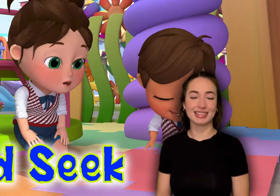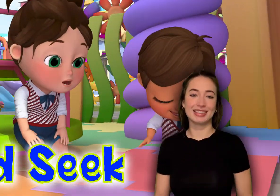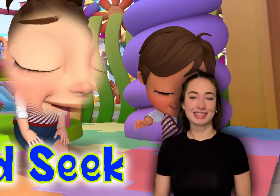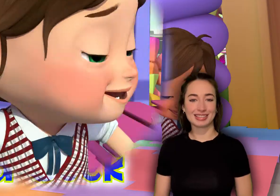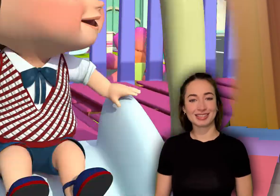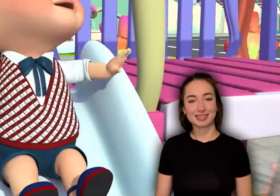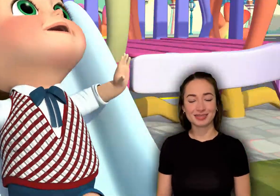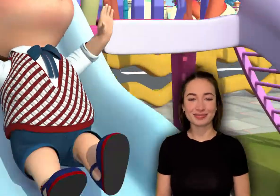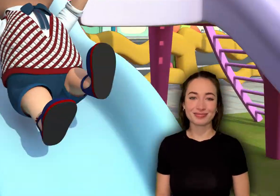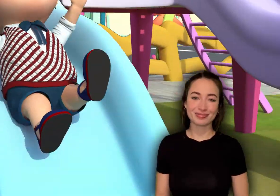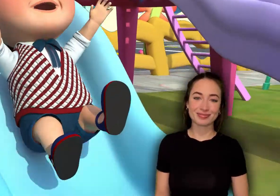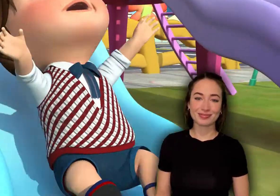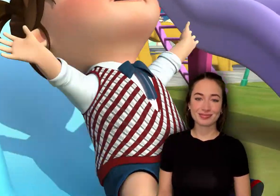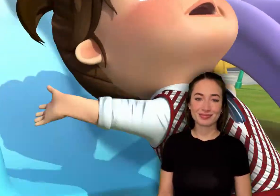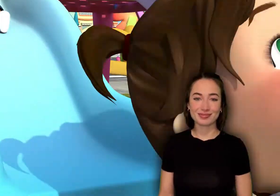Hide and seek.